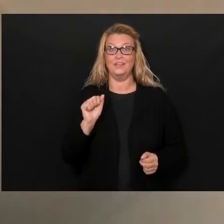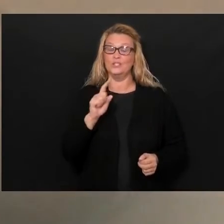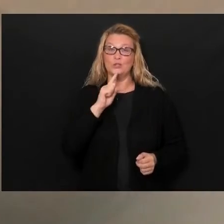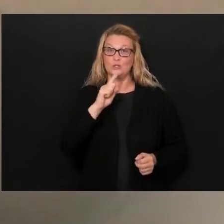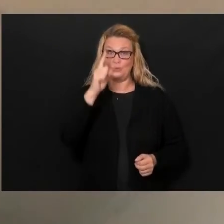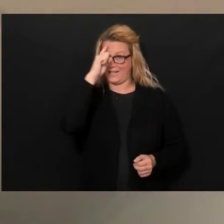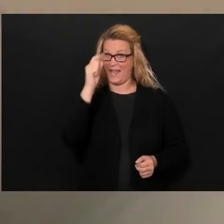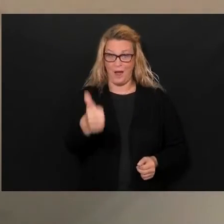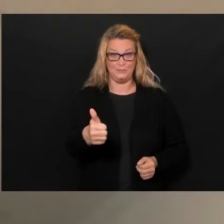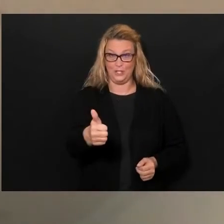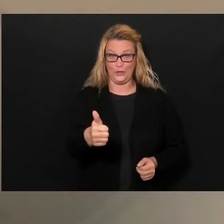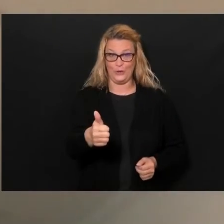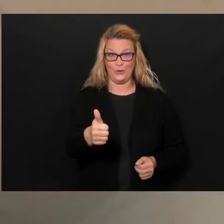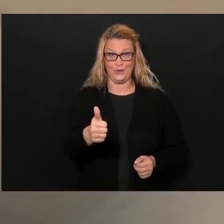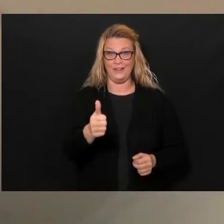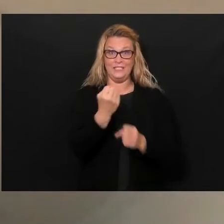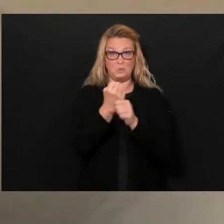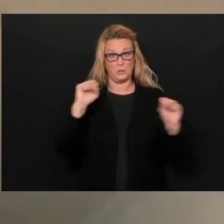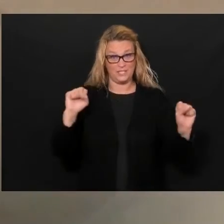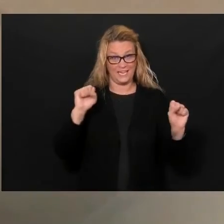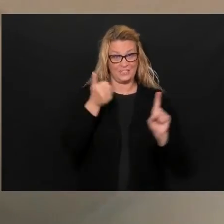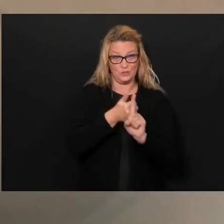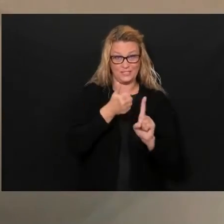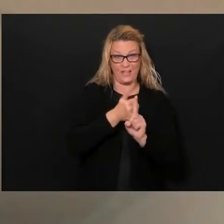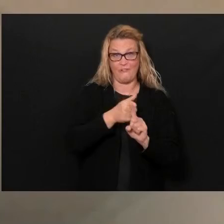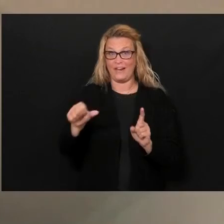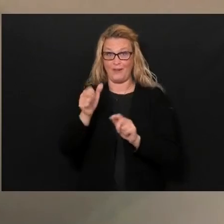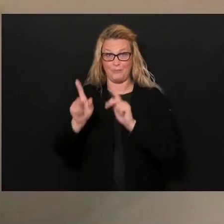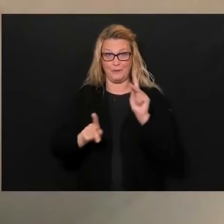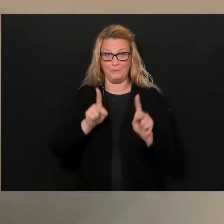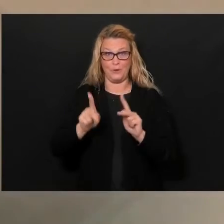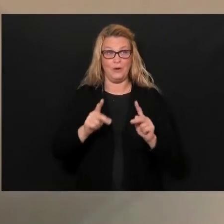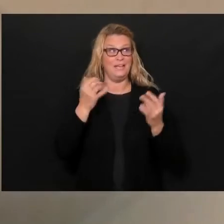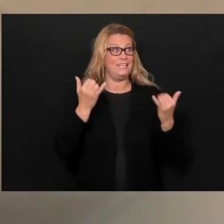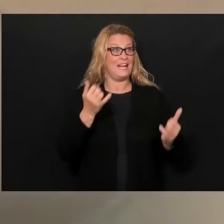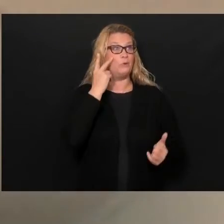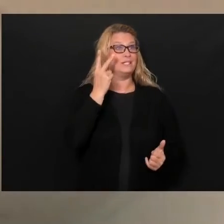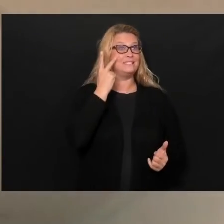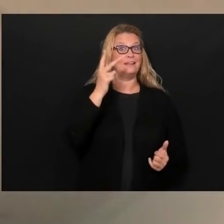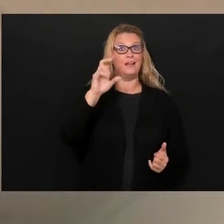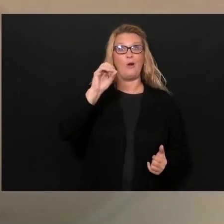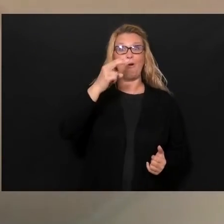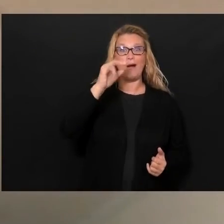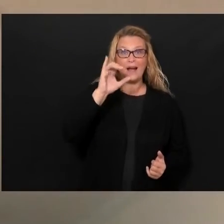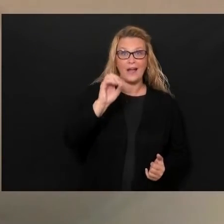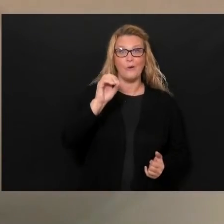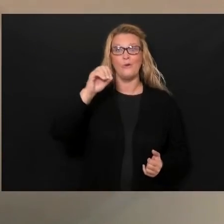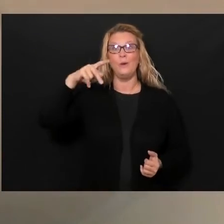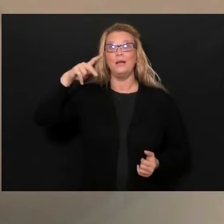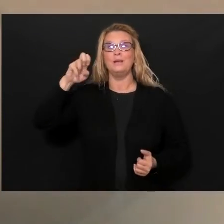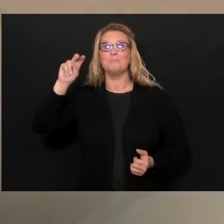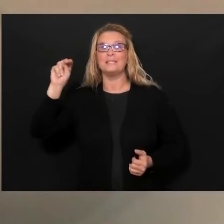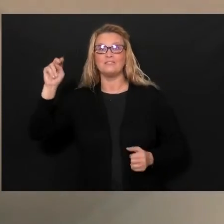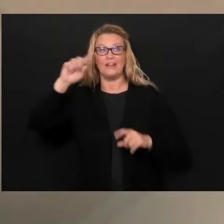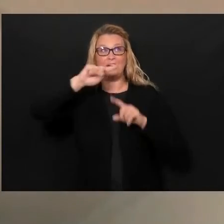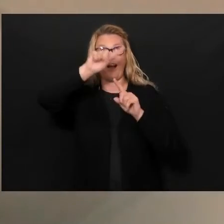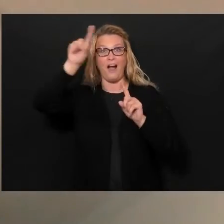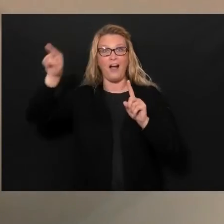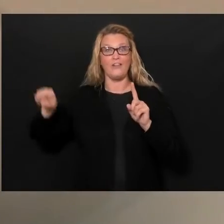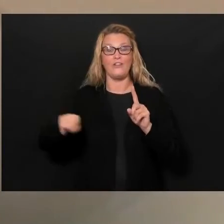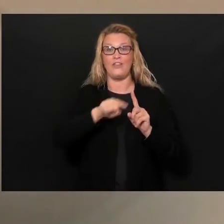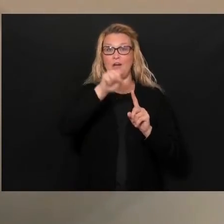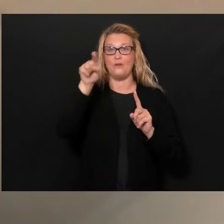because as we look at our border states, Ohio, Pennsylvania, we see much more COVID activity there. We see a lot